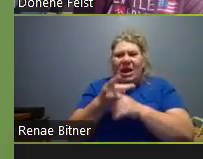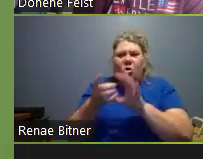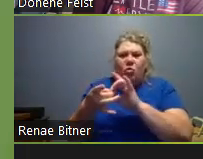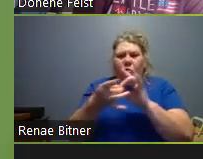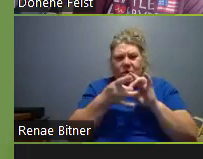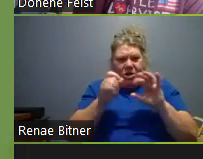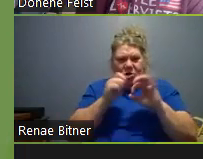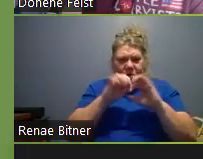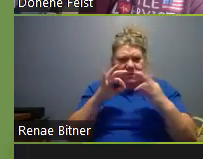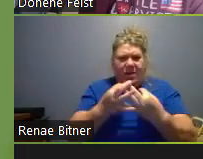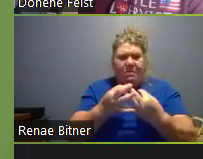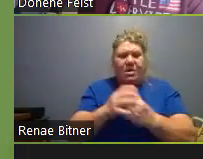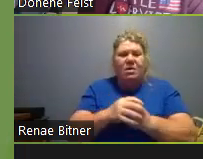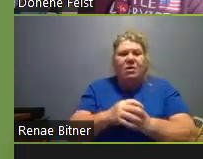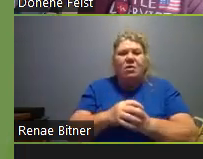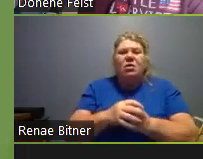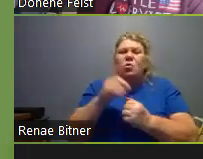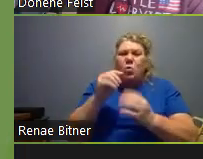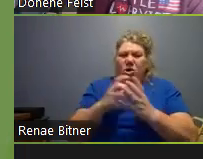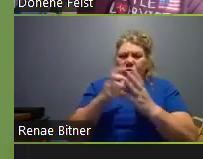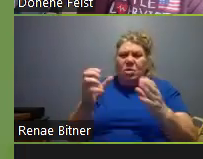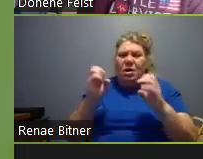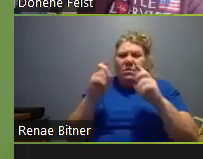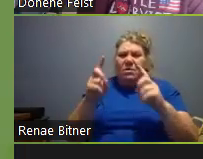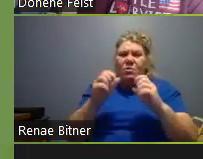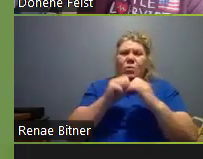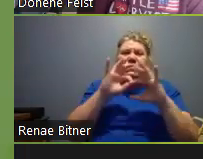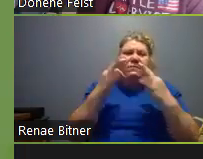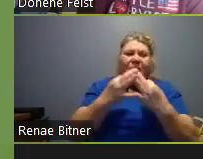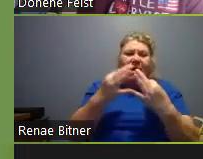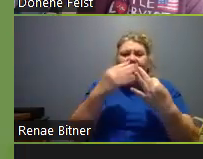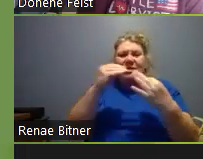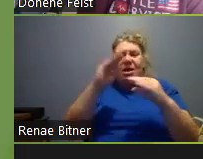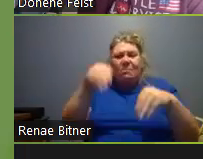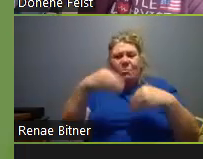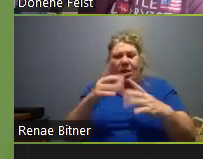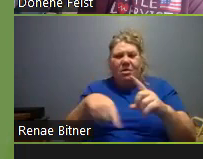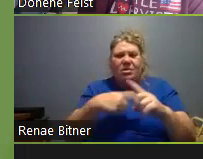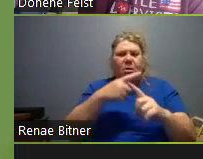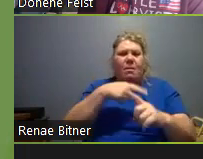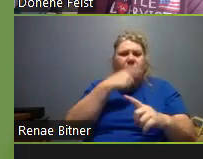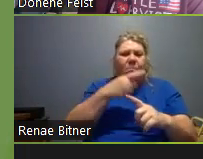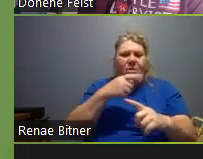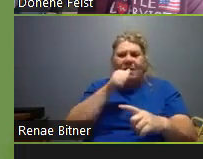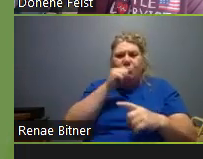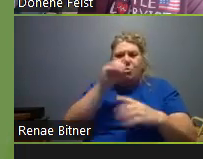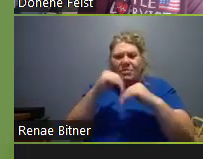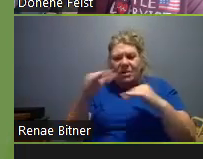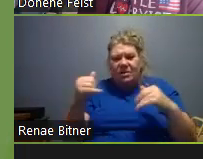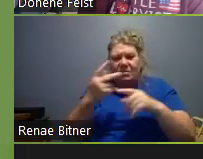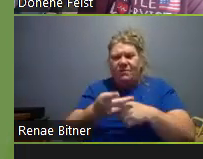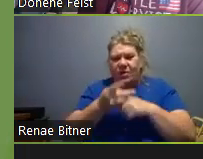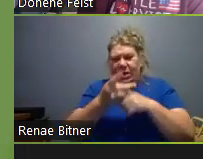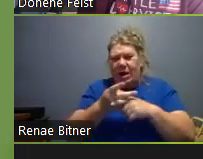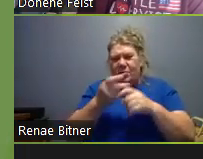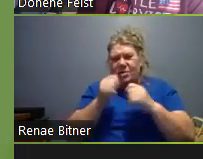family. We do a lot of education with families and providers about private and public systems of care and ways